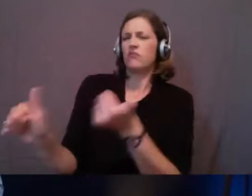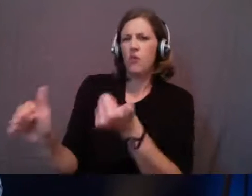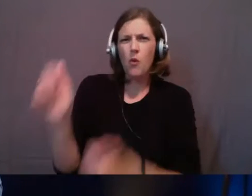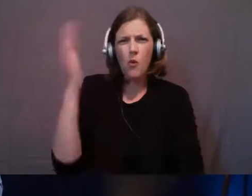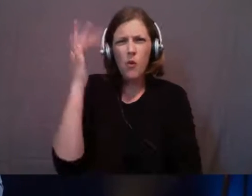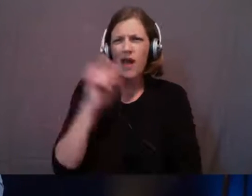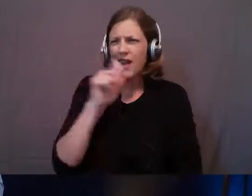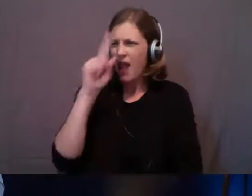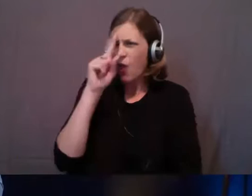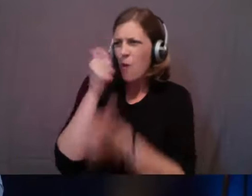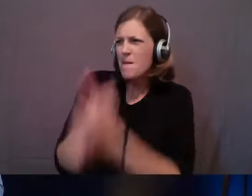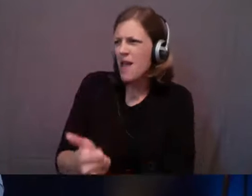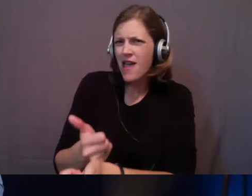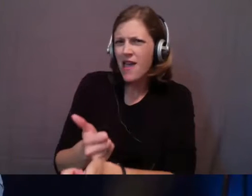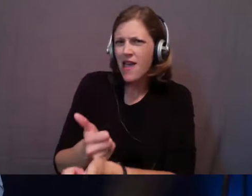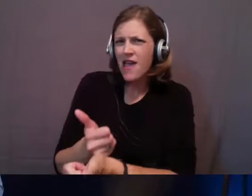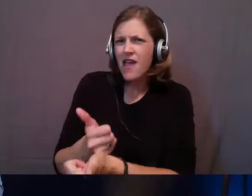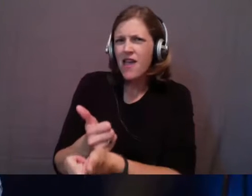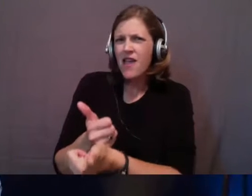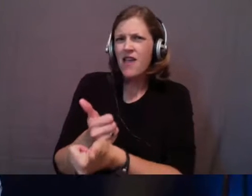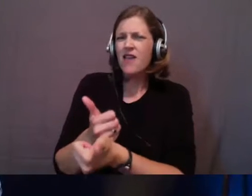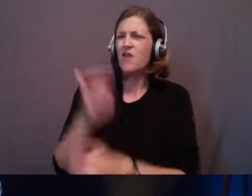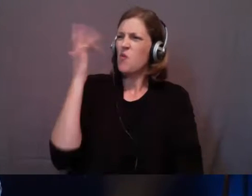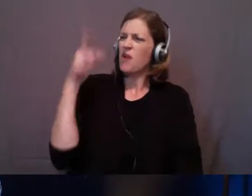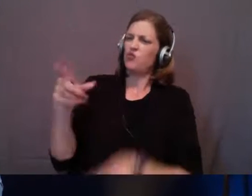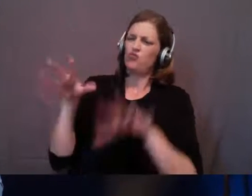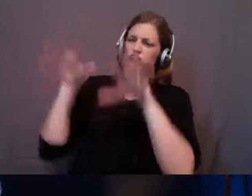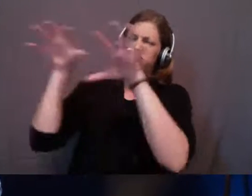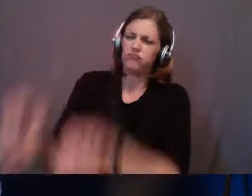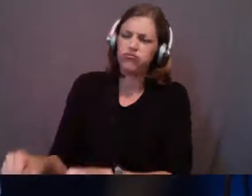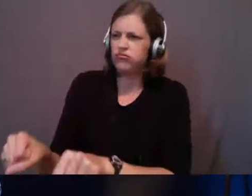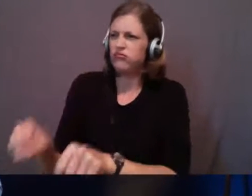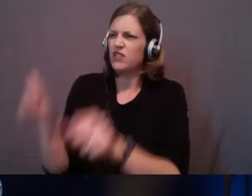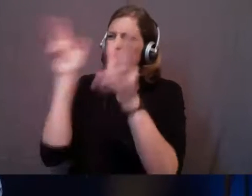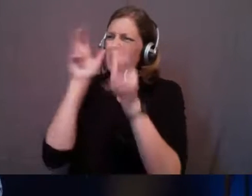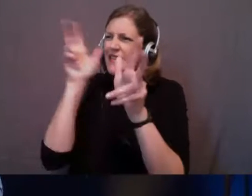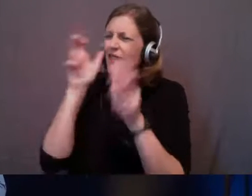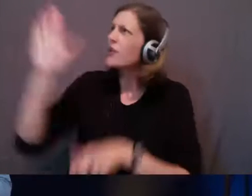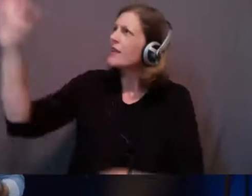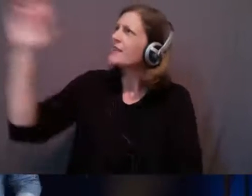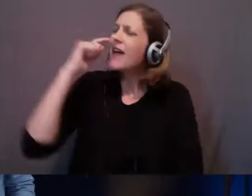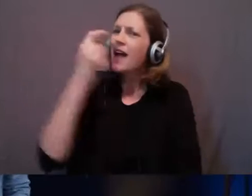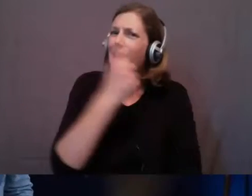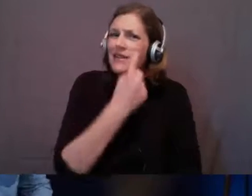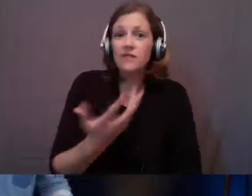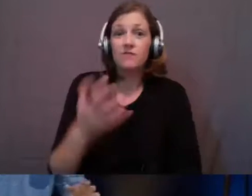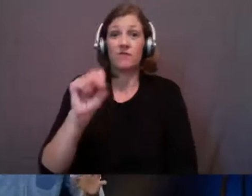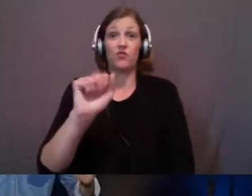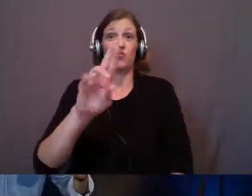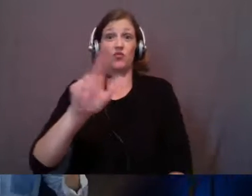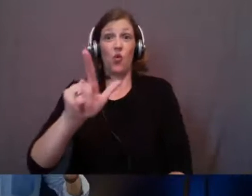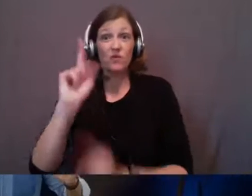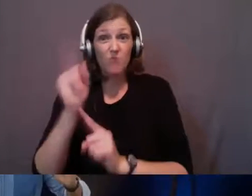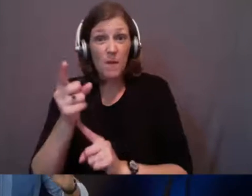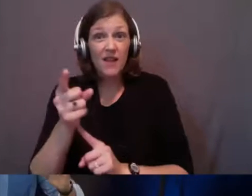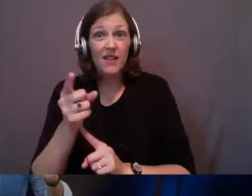obey? Why did you pounce on the plunder and do evil in the eyes of the Lord? And here's Saul's moment. Here's Saul's moment